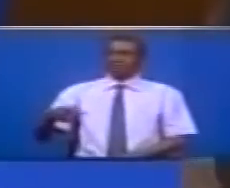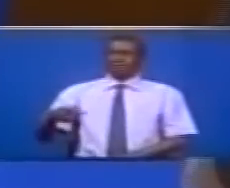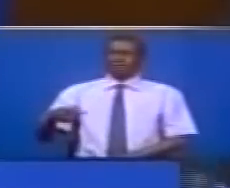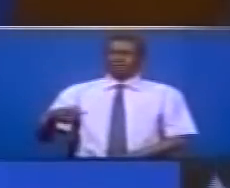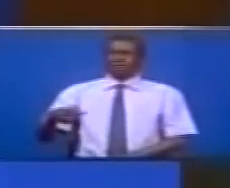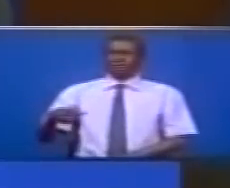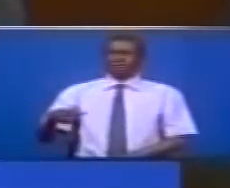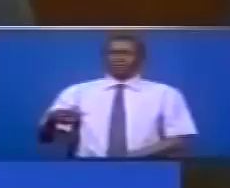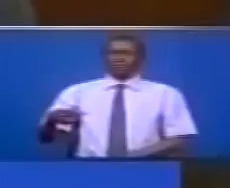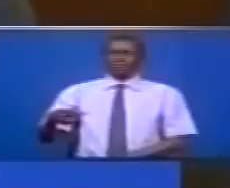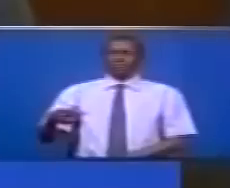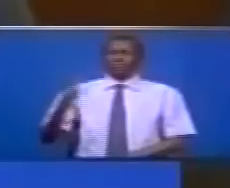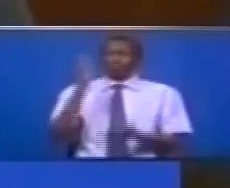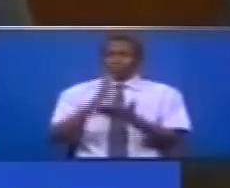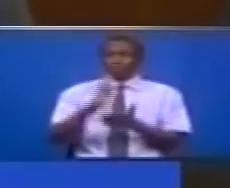Indeed,